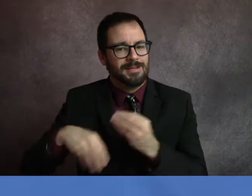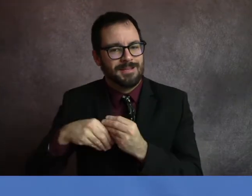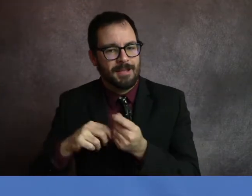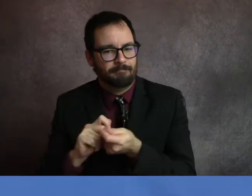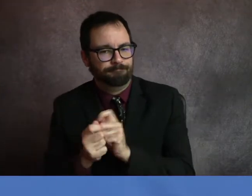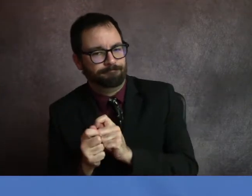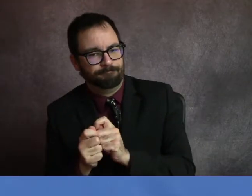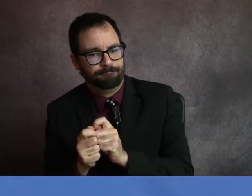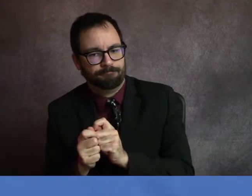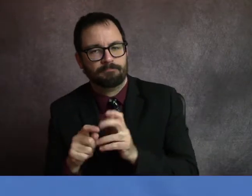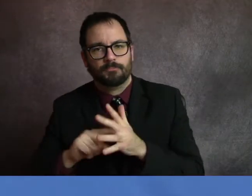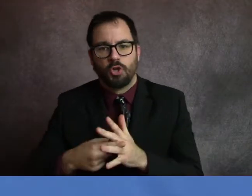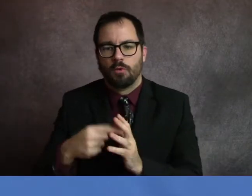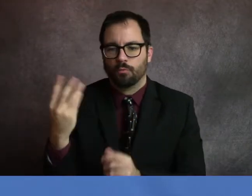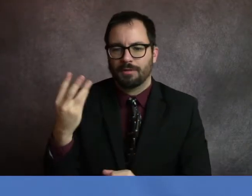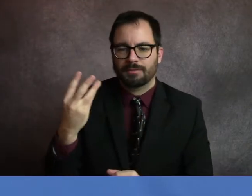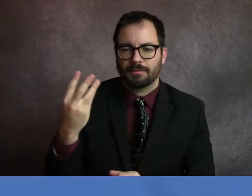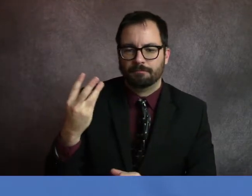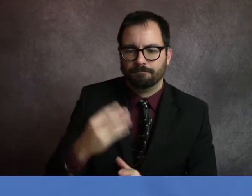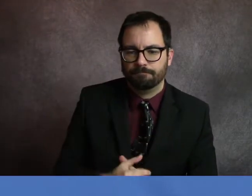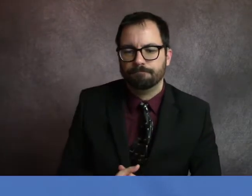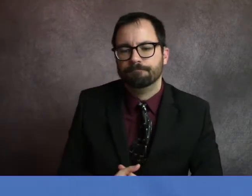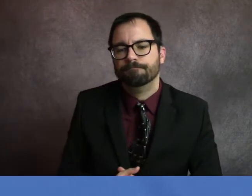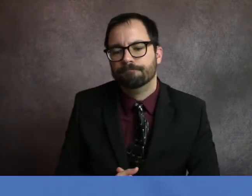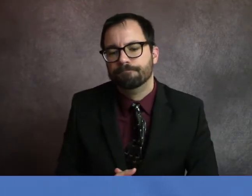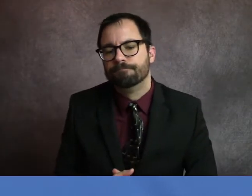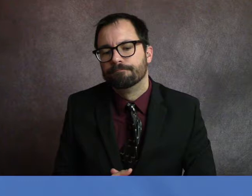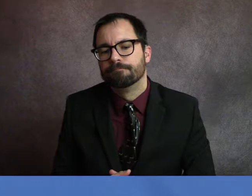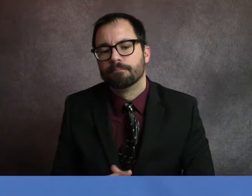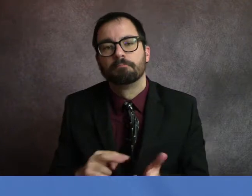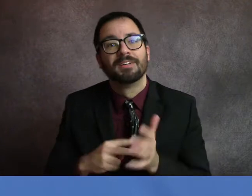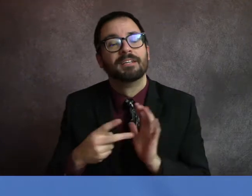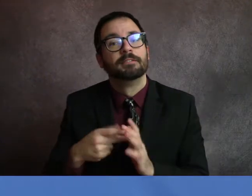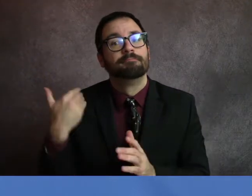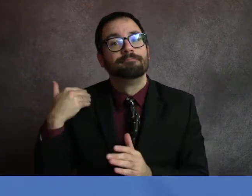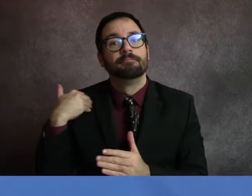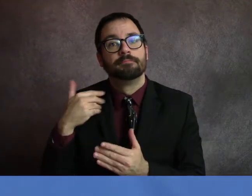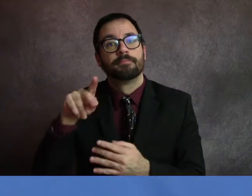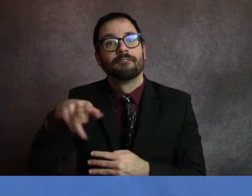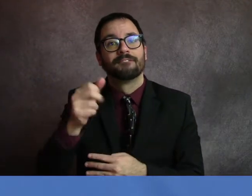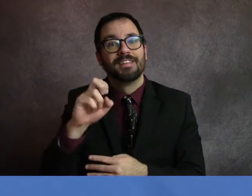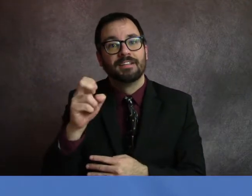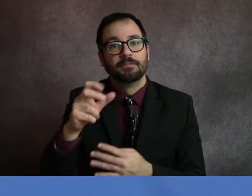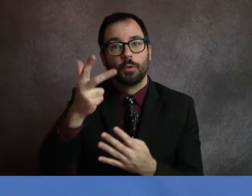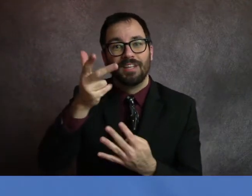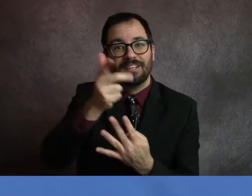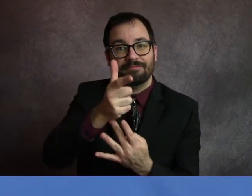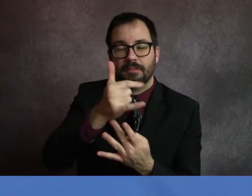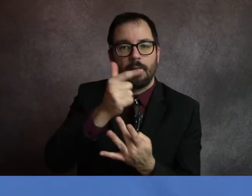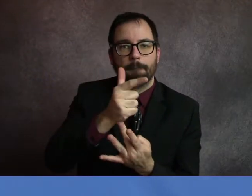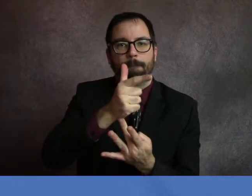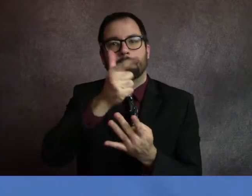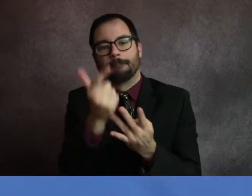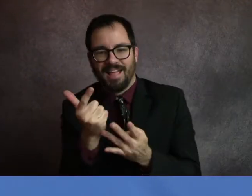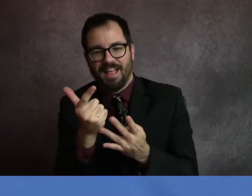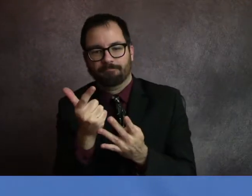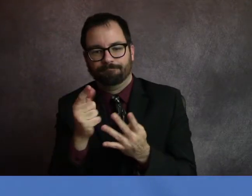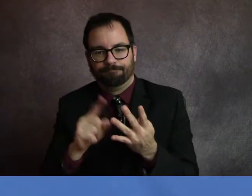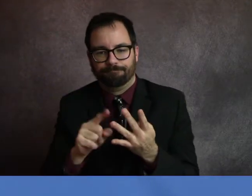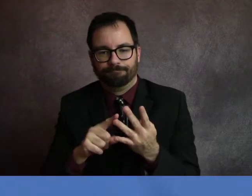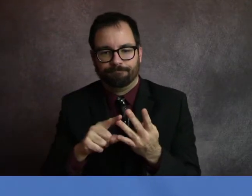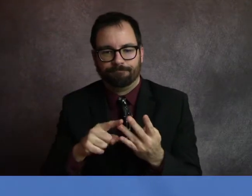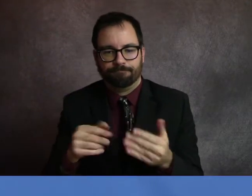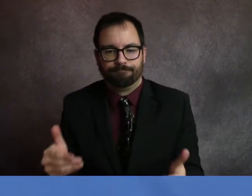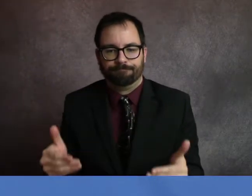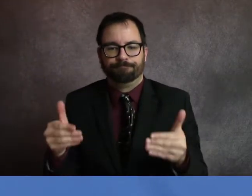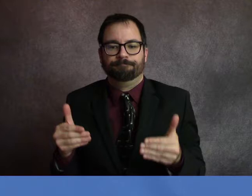2, Step 2 of the reopening for at least 3 weeks. Our goal with this 3-week pause is to slow the spread now so we can